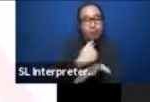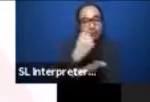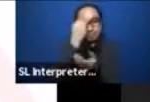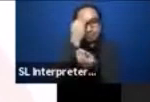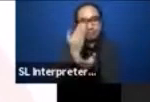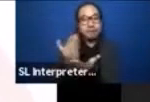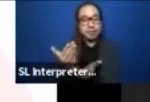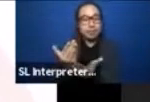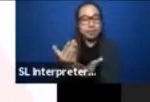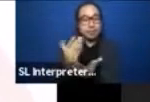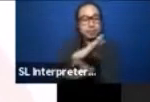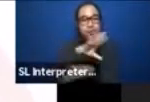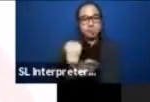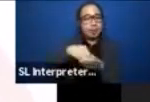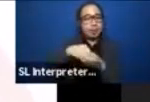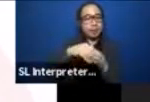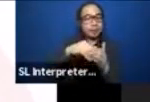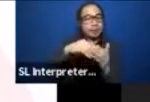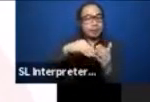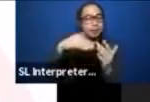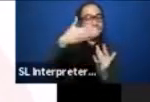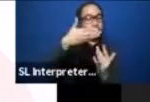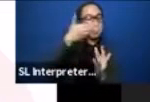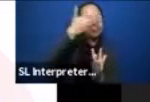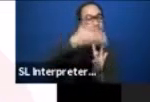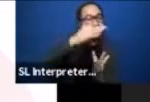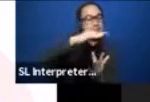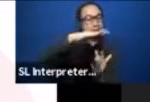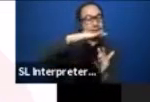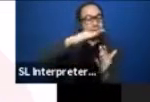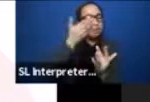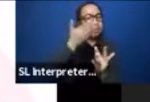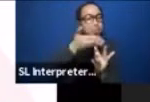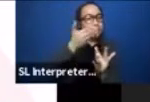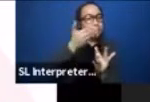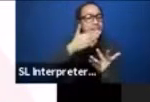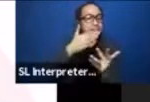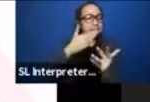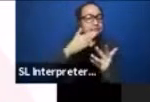the midterm evaluation of the mobiling project